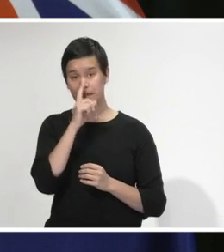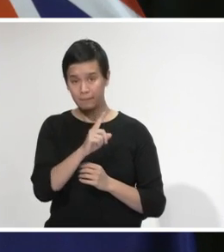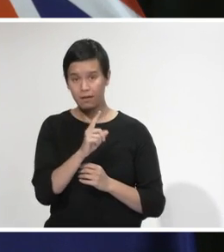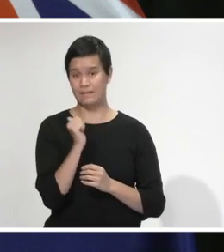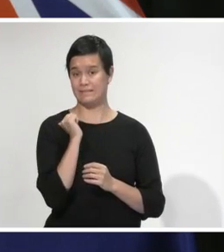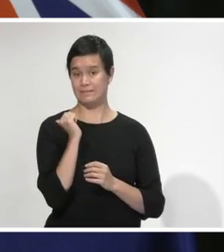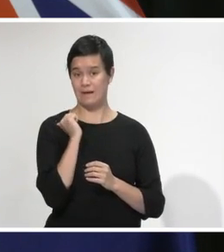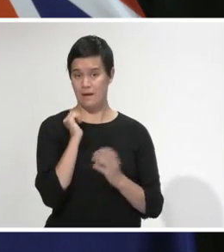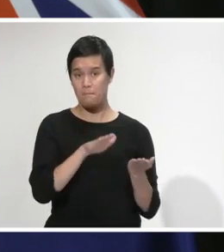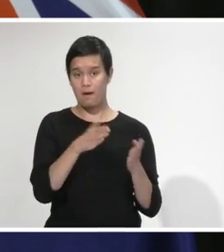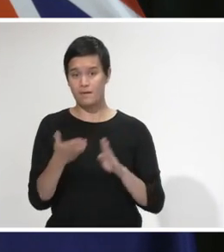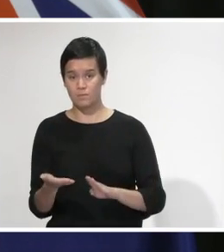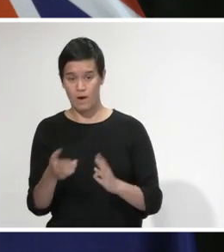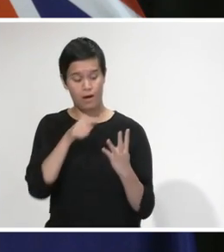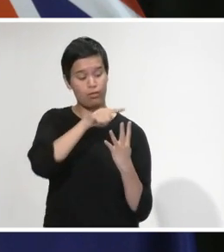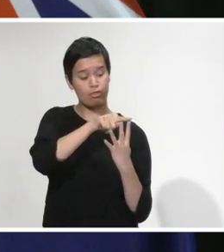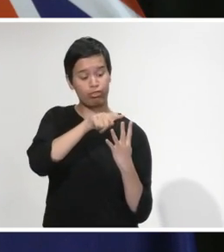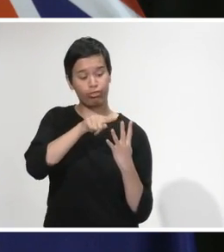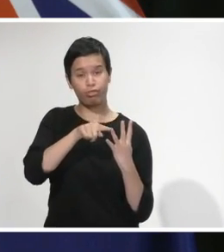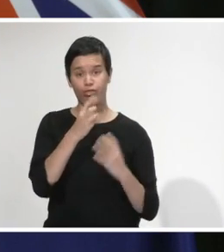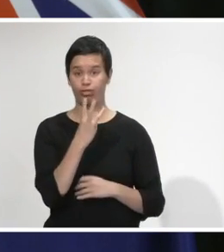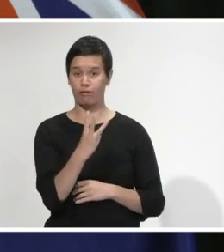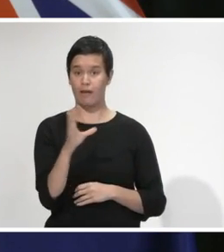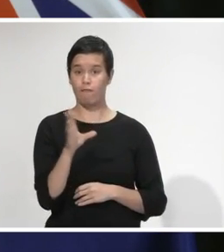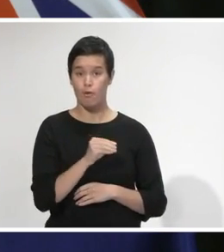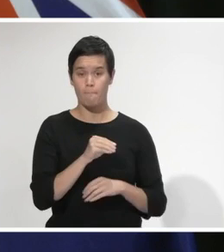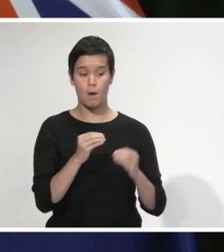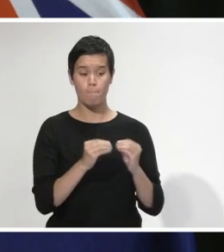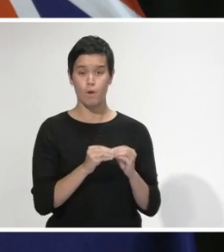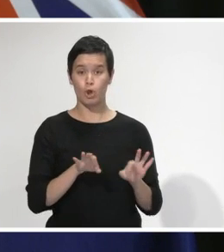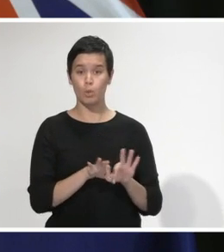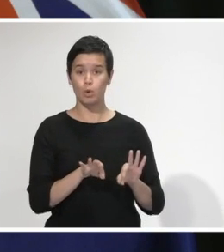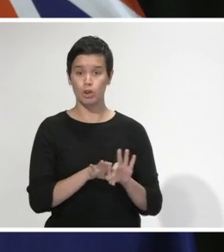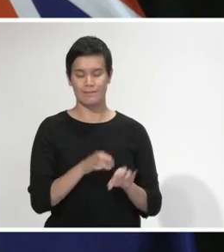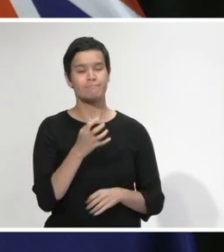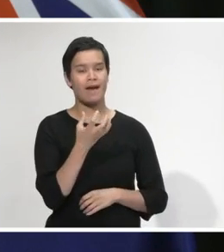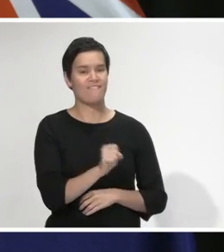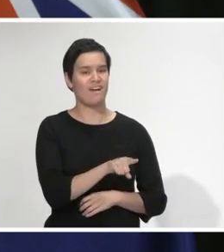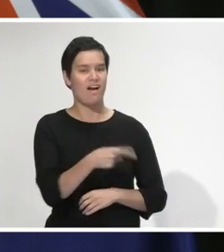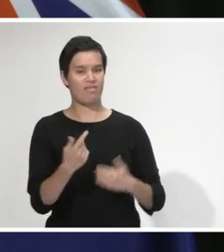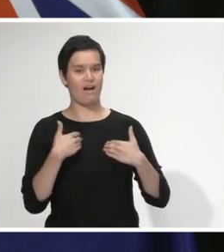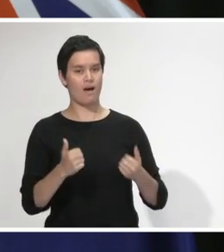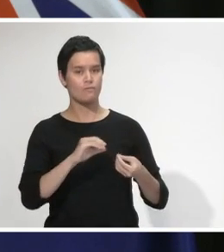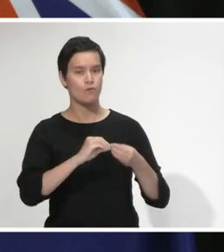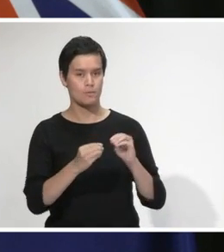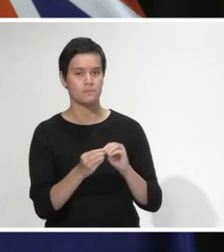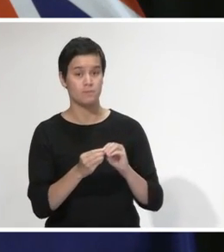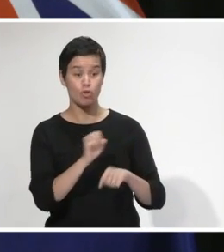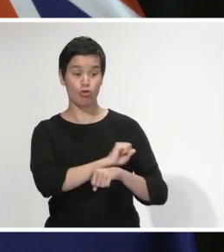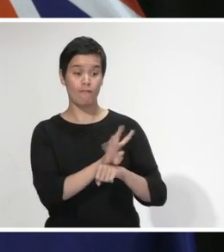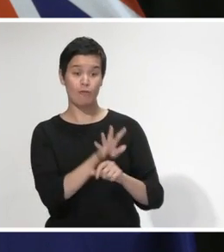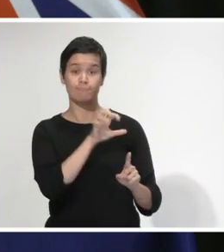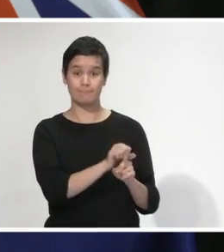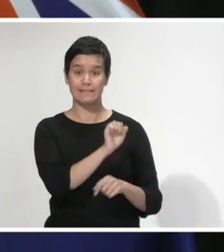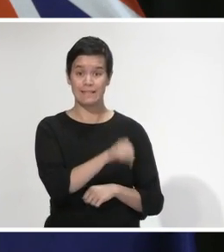Rosewood yesterday, they all had underlying conditions to some degree and were all confirmed cases of COVID-19. The man